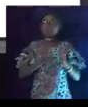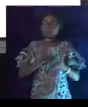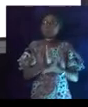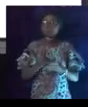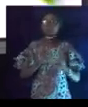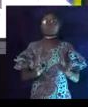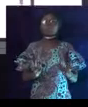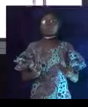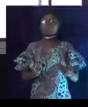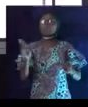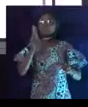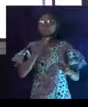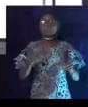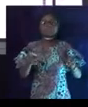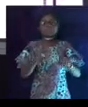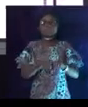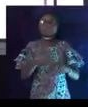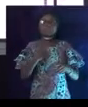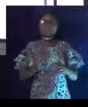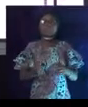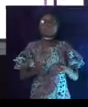right on the other side, you see